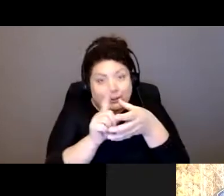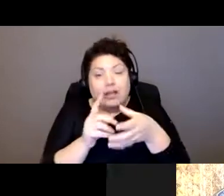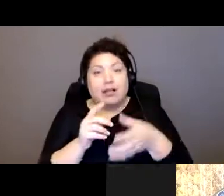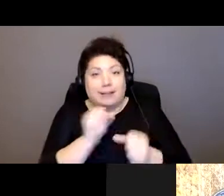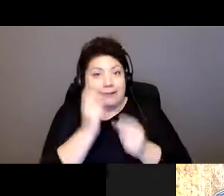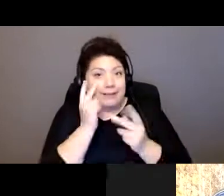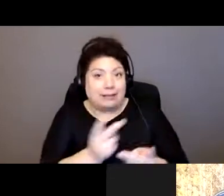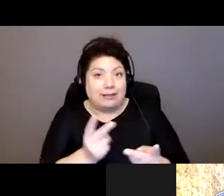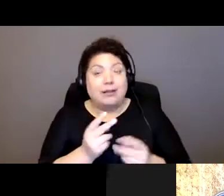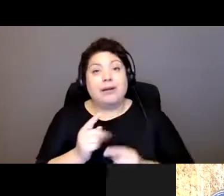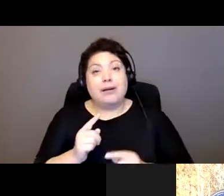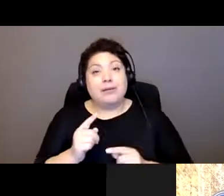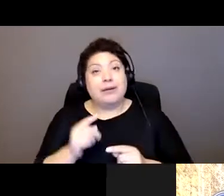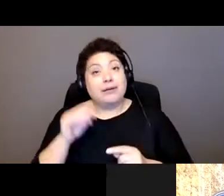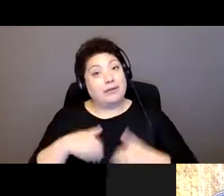And so young people,